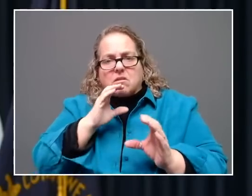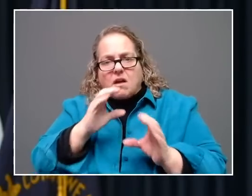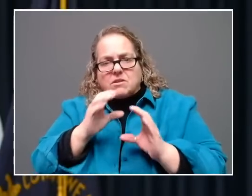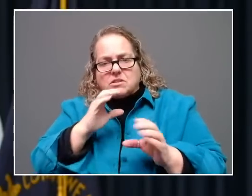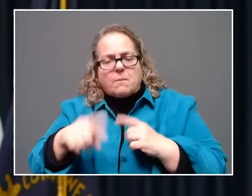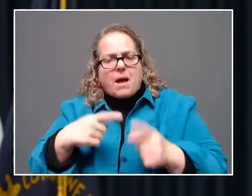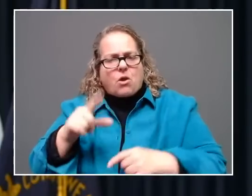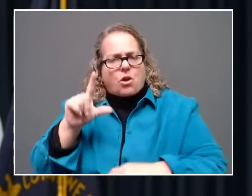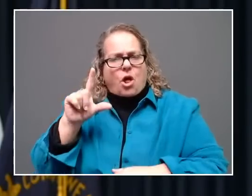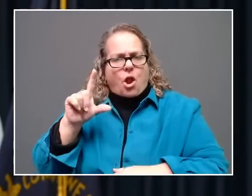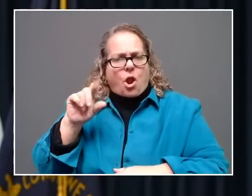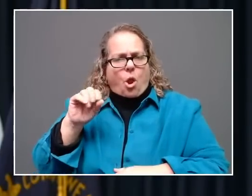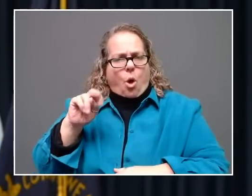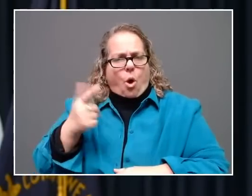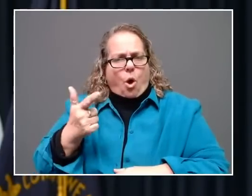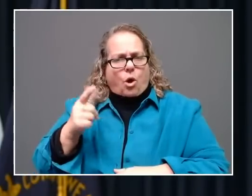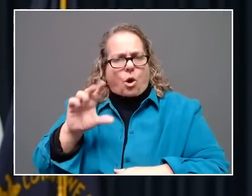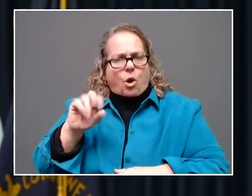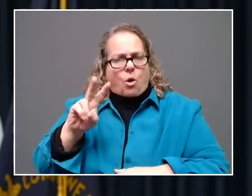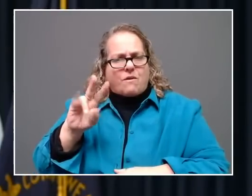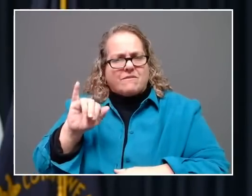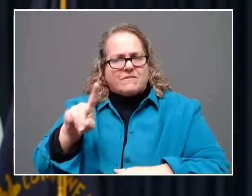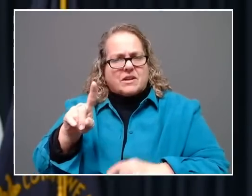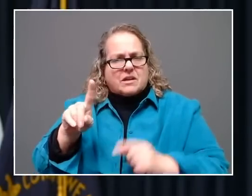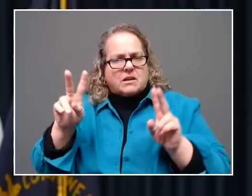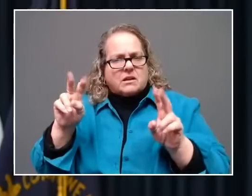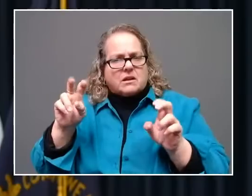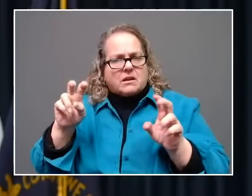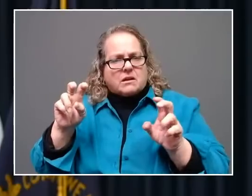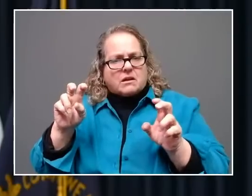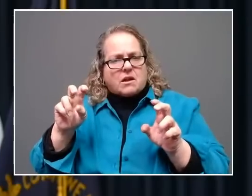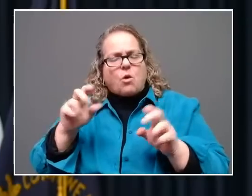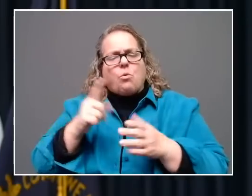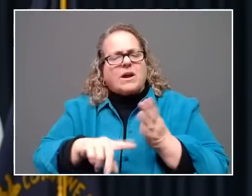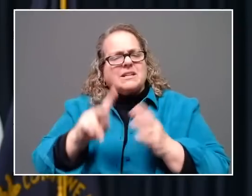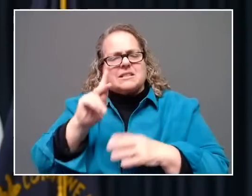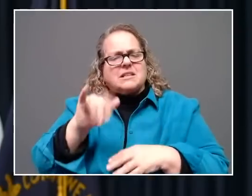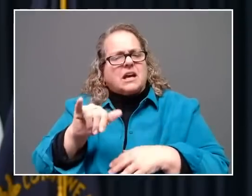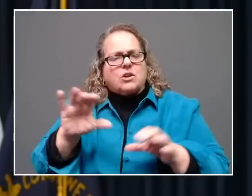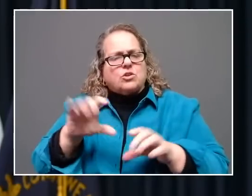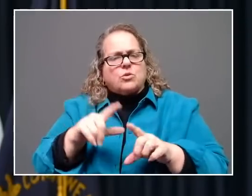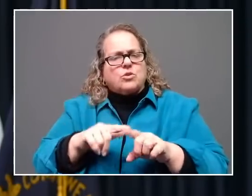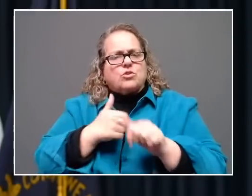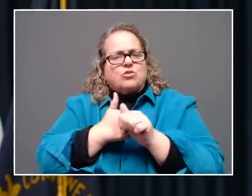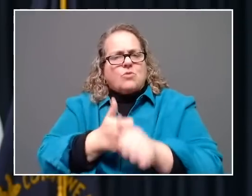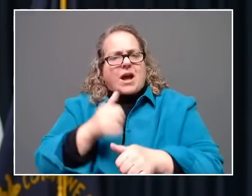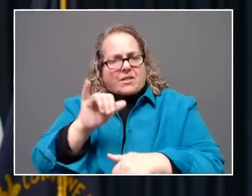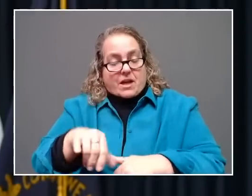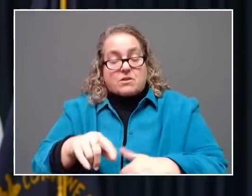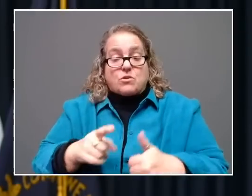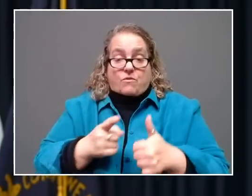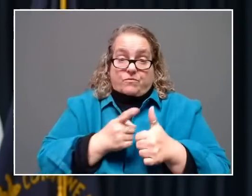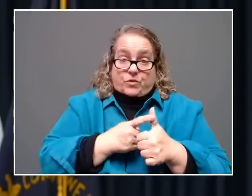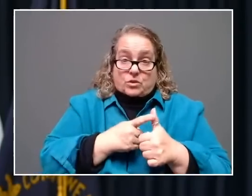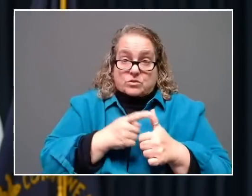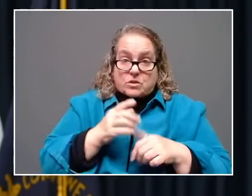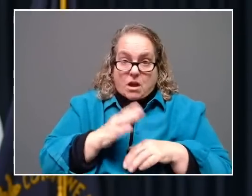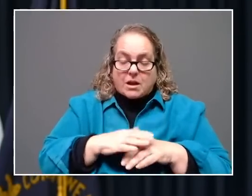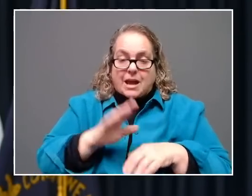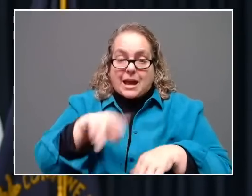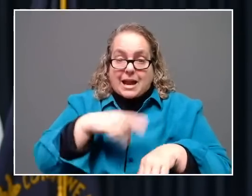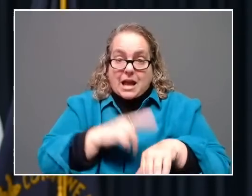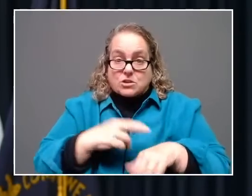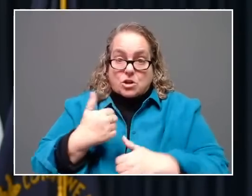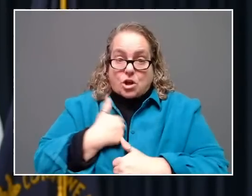what's Kentucky doing to monitor or track this condition? Yeah, so first on the National Guard, we